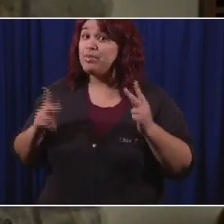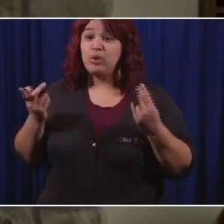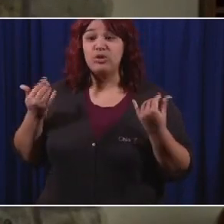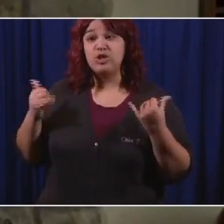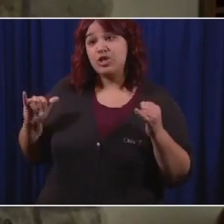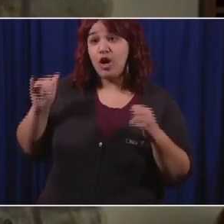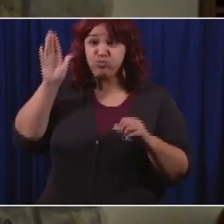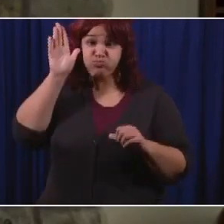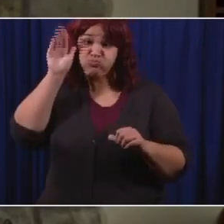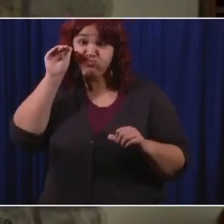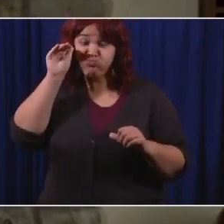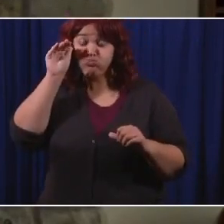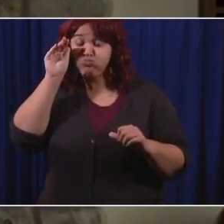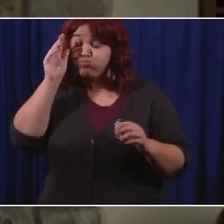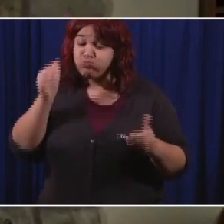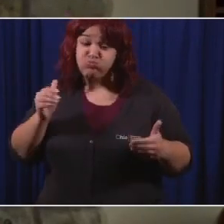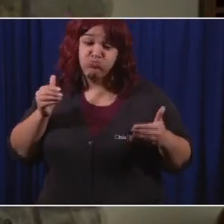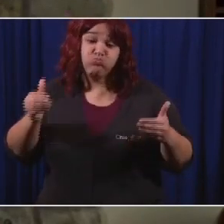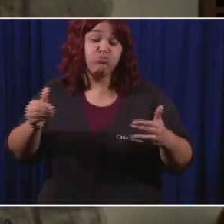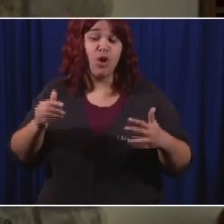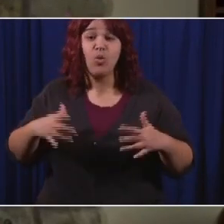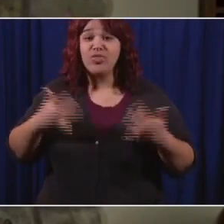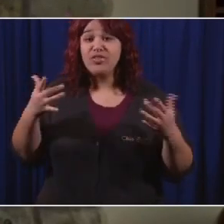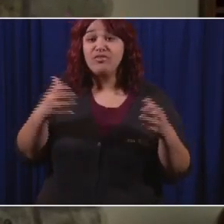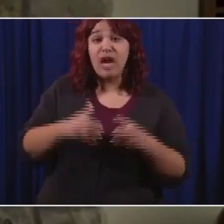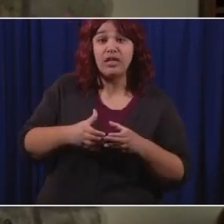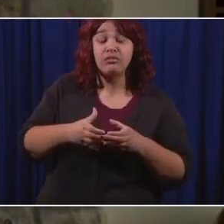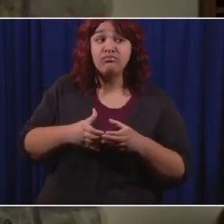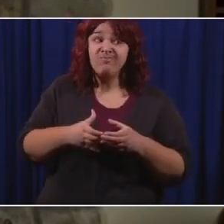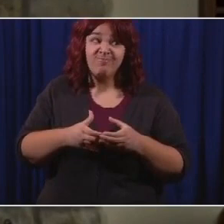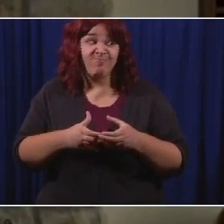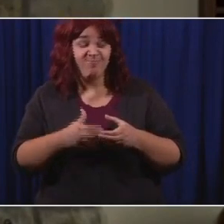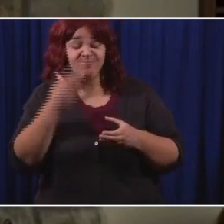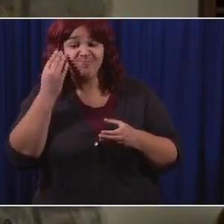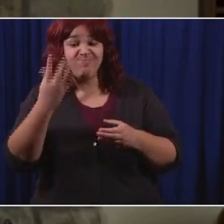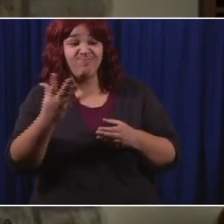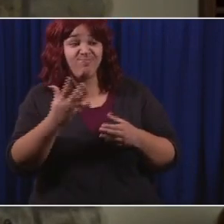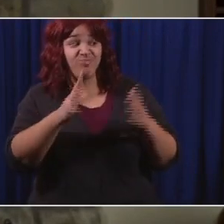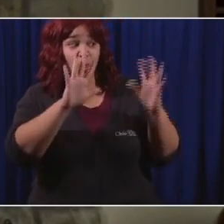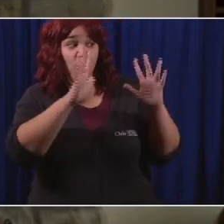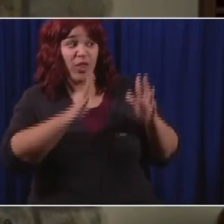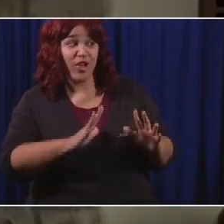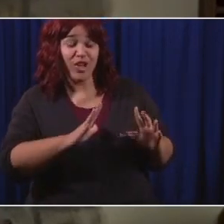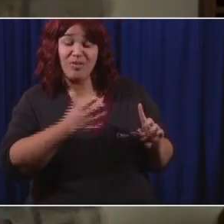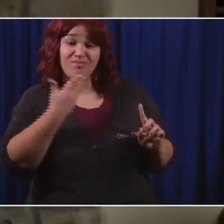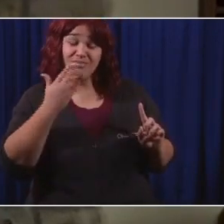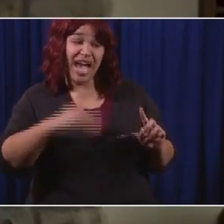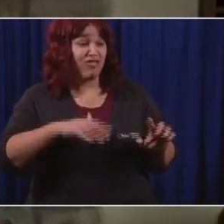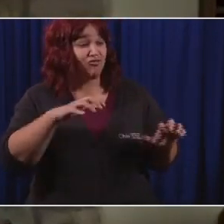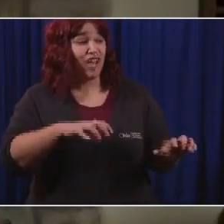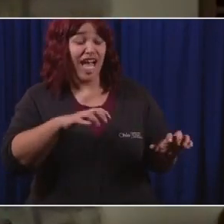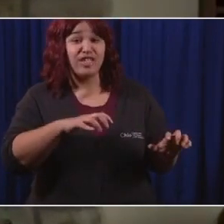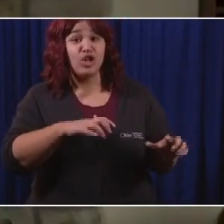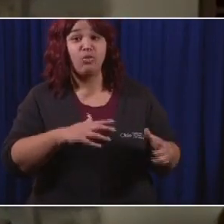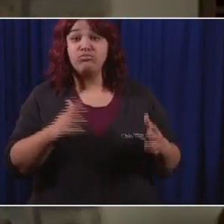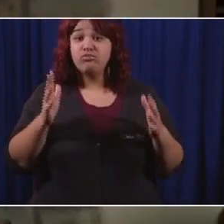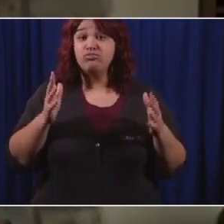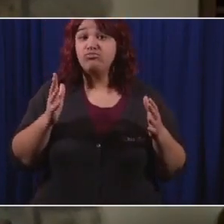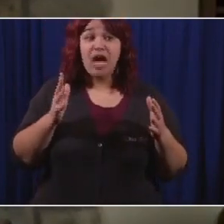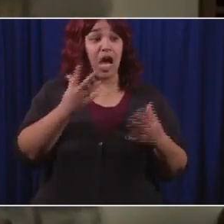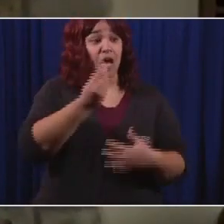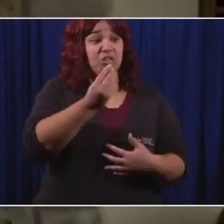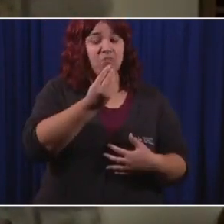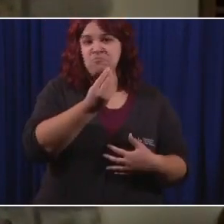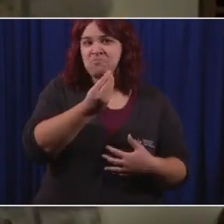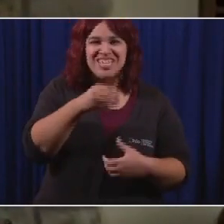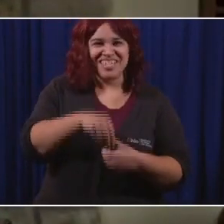inside, despite what you've said in the past. Perhaps with the new numbers, help convince them to do otherwise. Well, Halloween parties are fun,